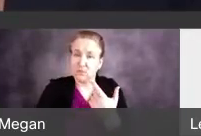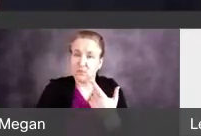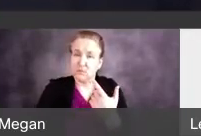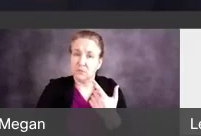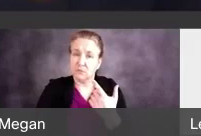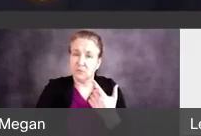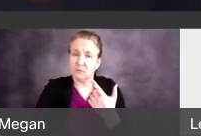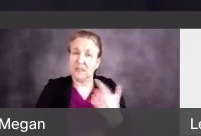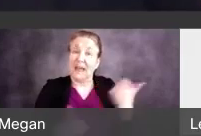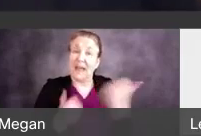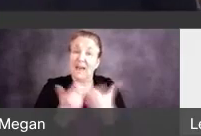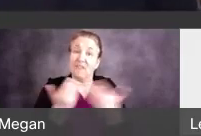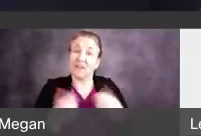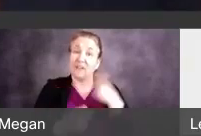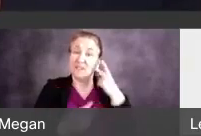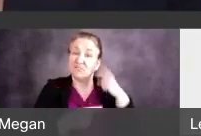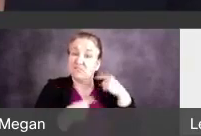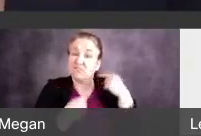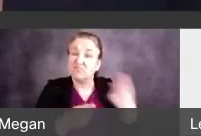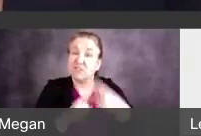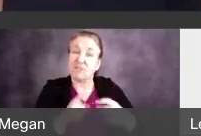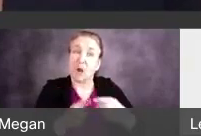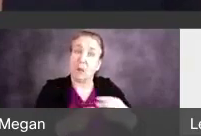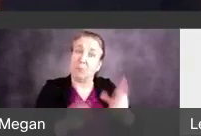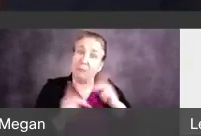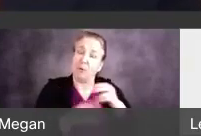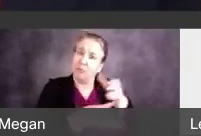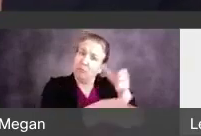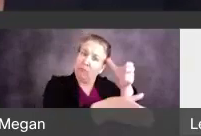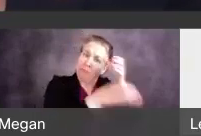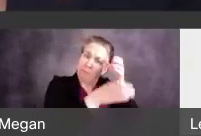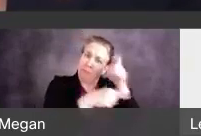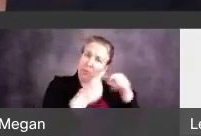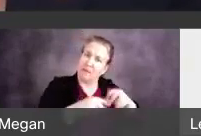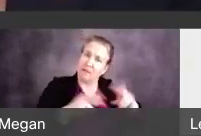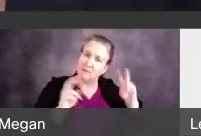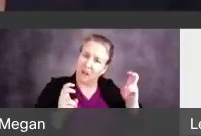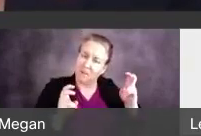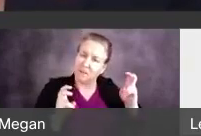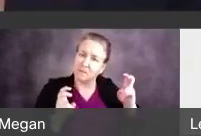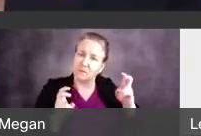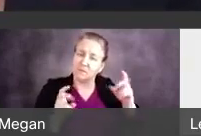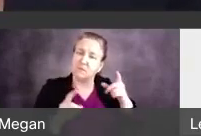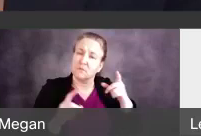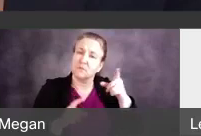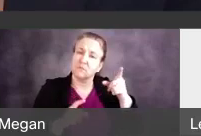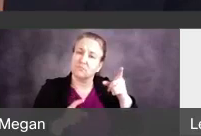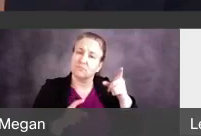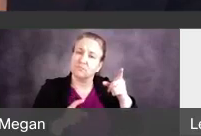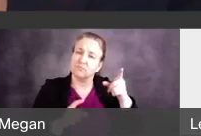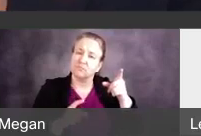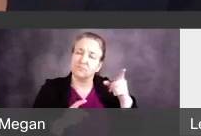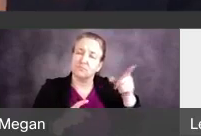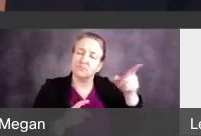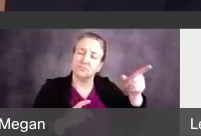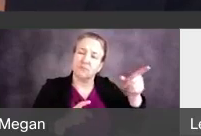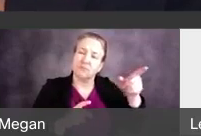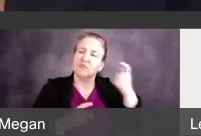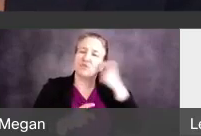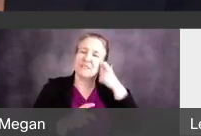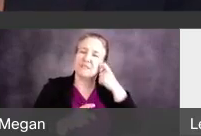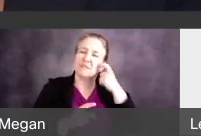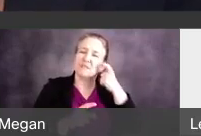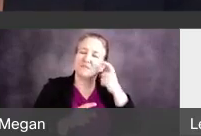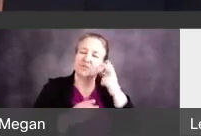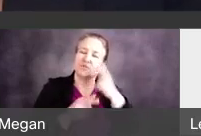everything that I have seen from the real experts on this, I would refer you to a recent, just a short public clip